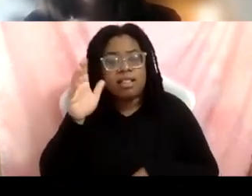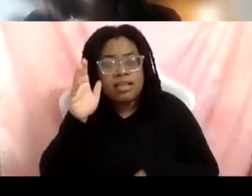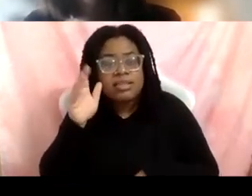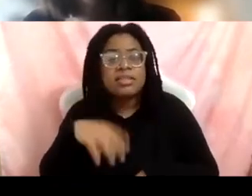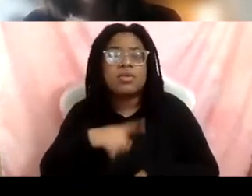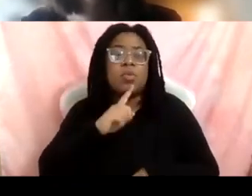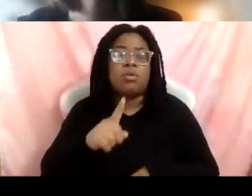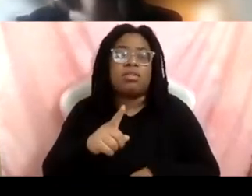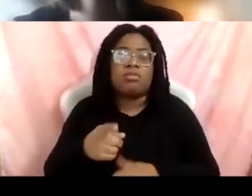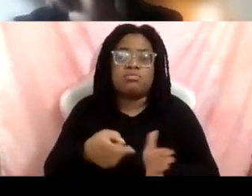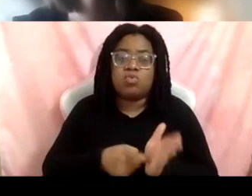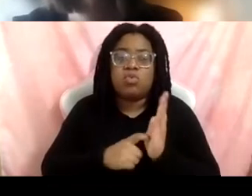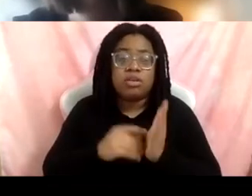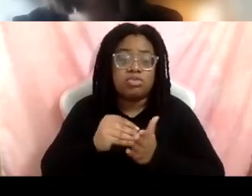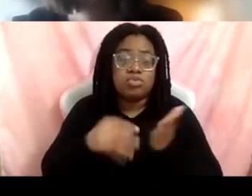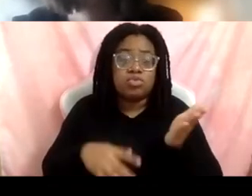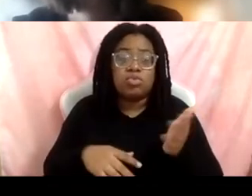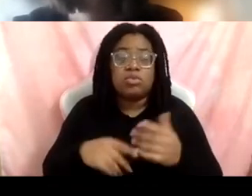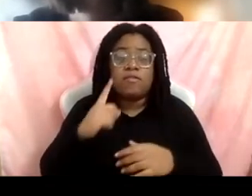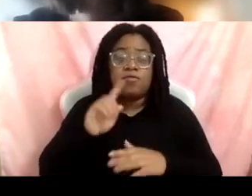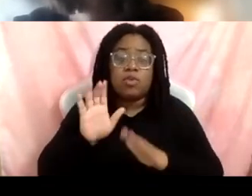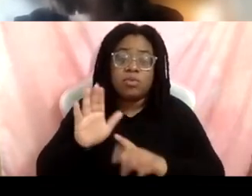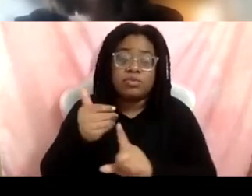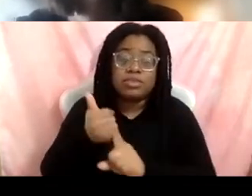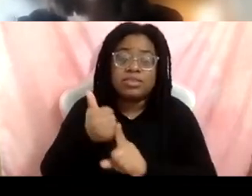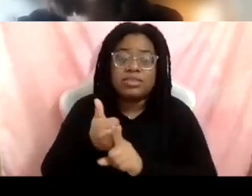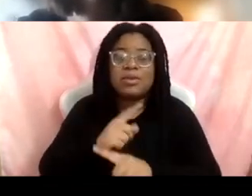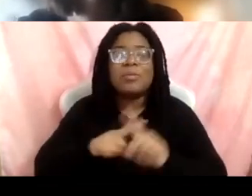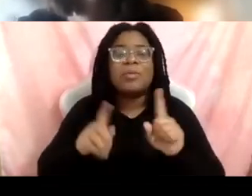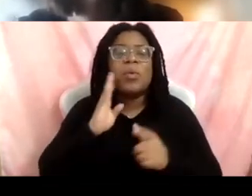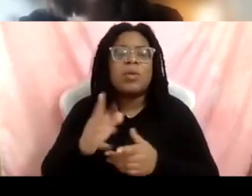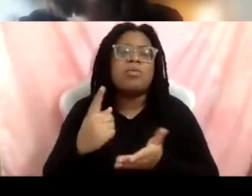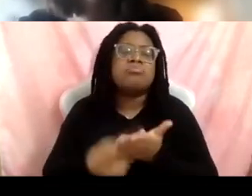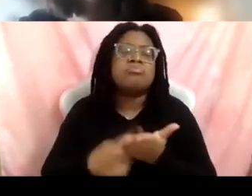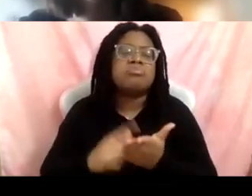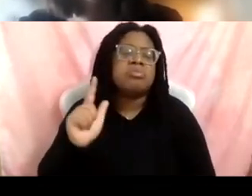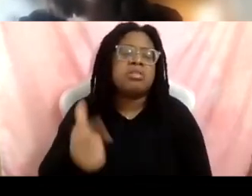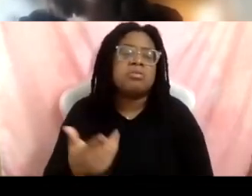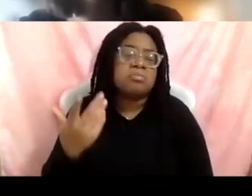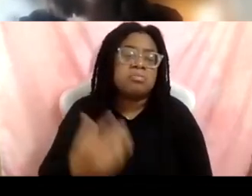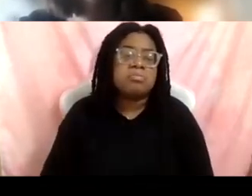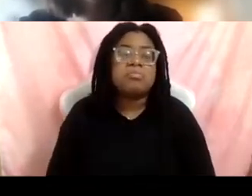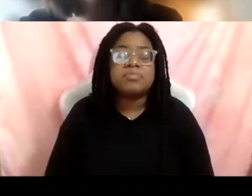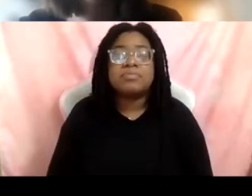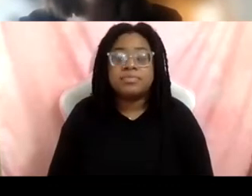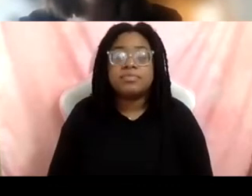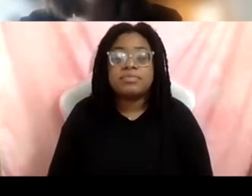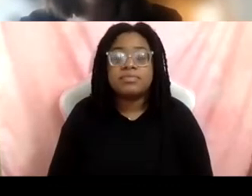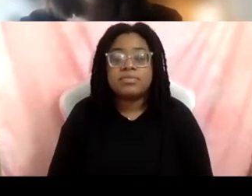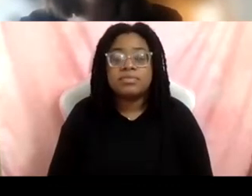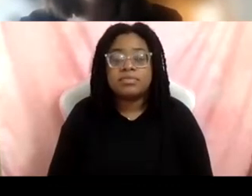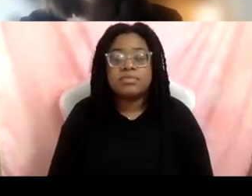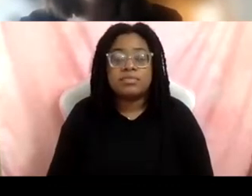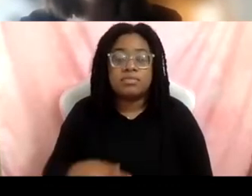the students to be able to push for themselves. But I know we're going to get to that probably later. So. Yeah,